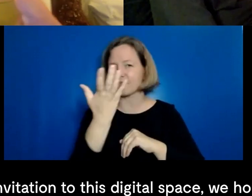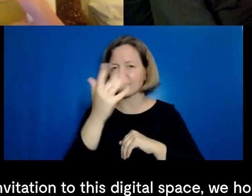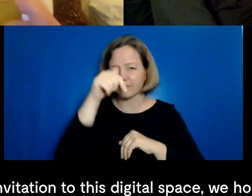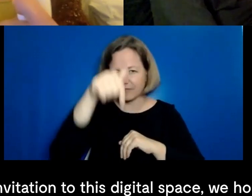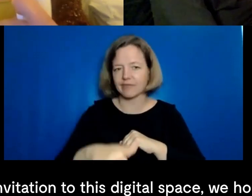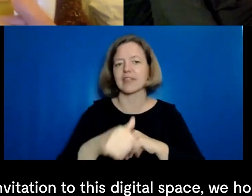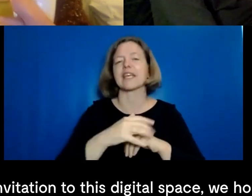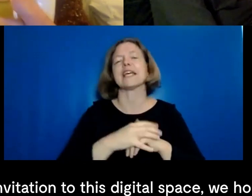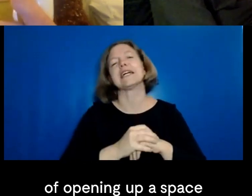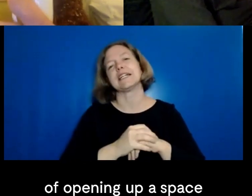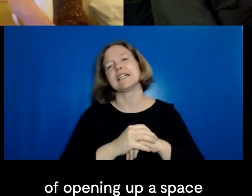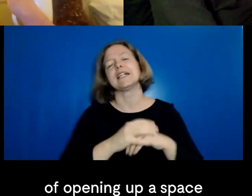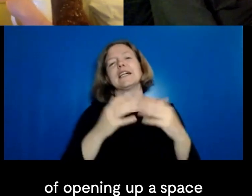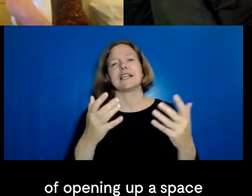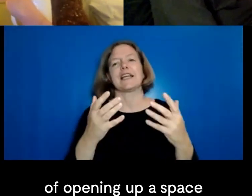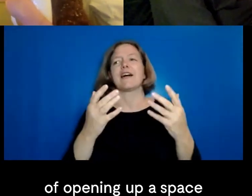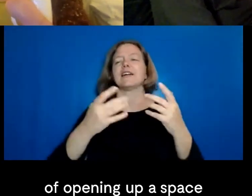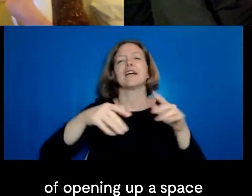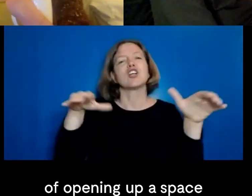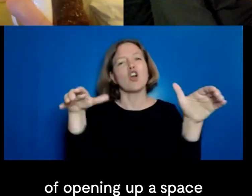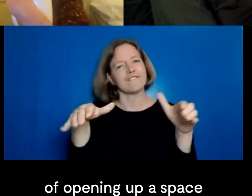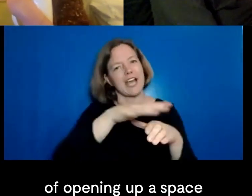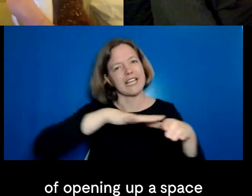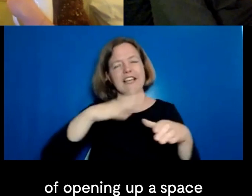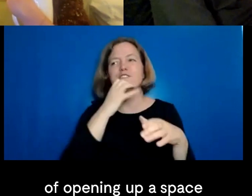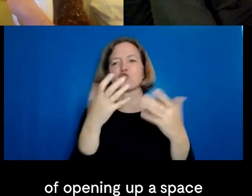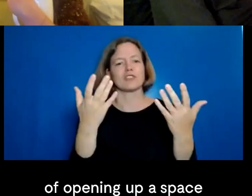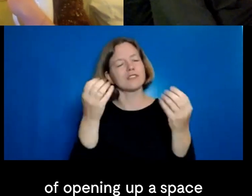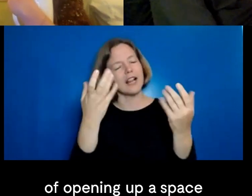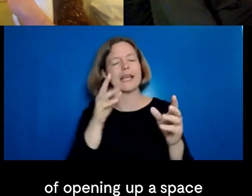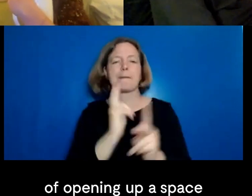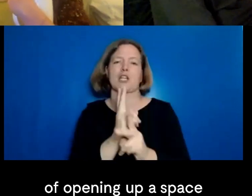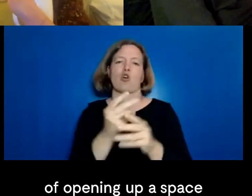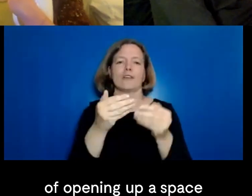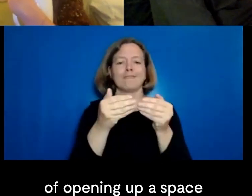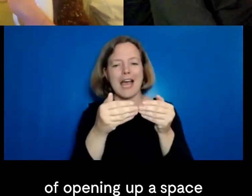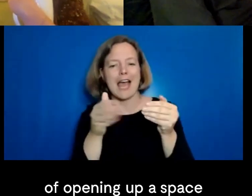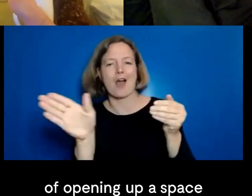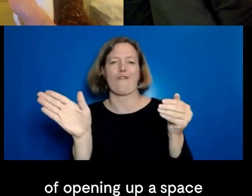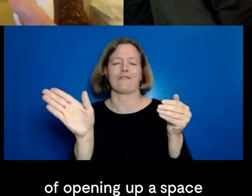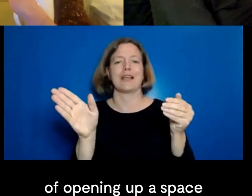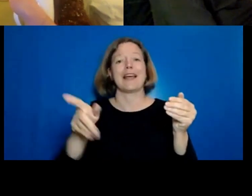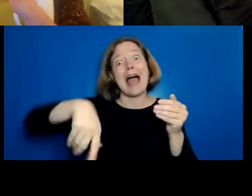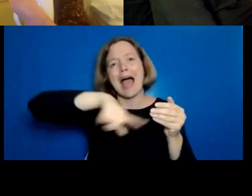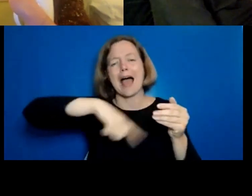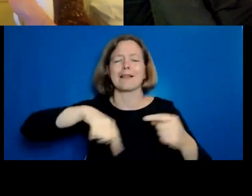some kind of the spirit of opening up a space that actually welcomes us all.